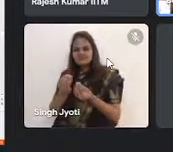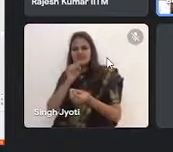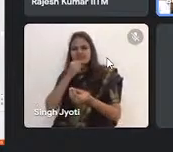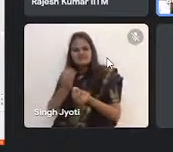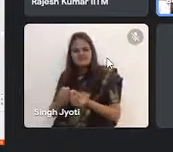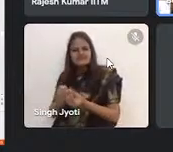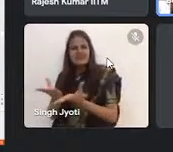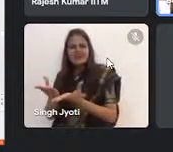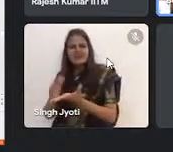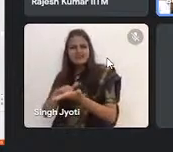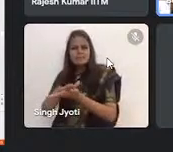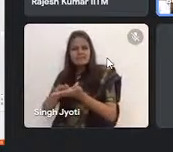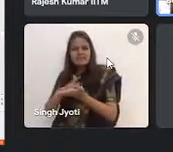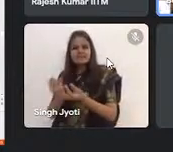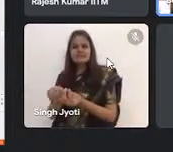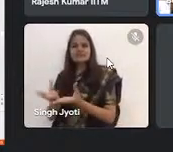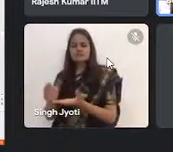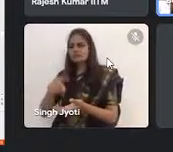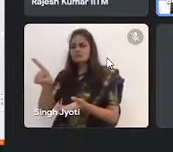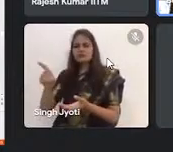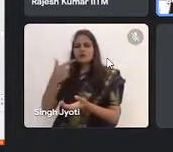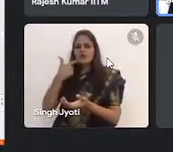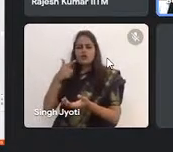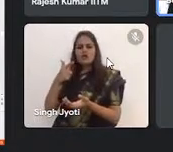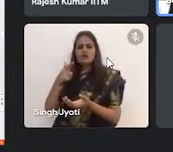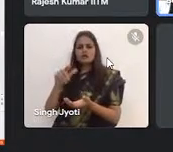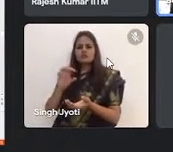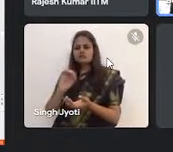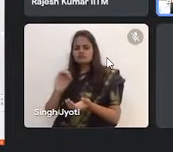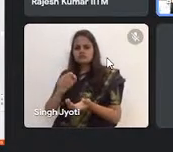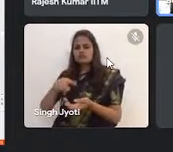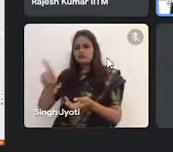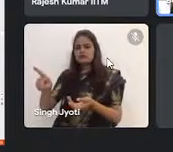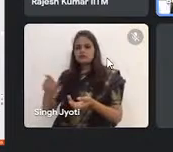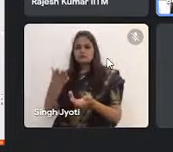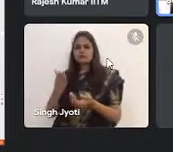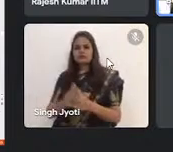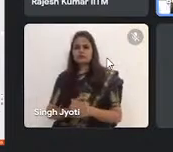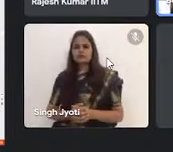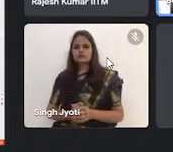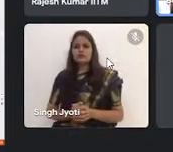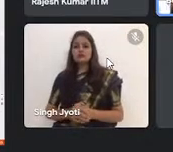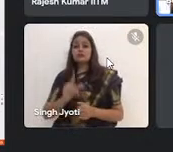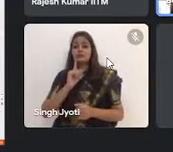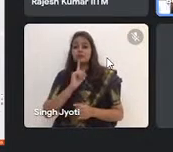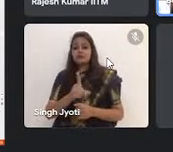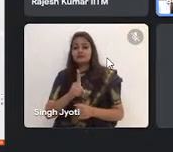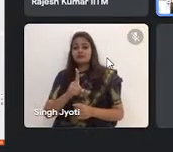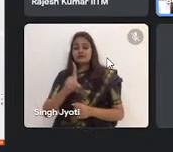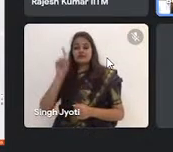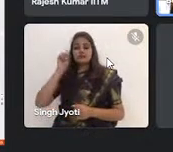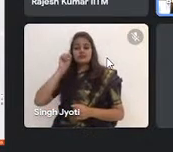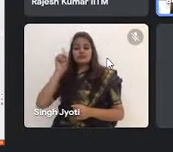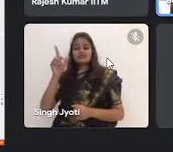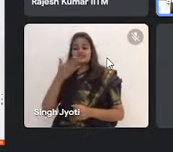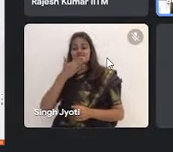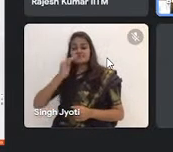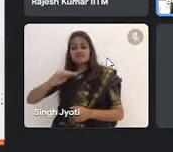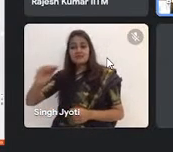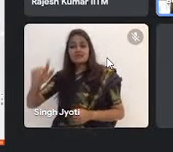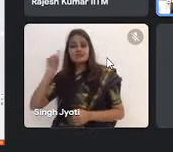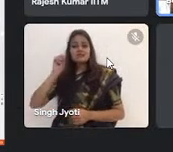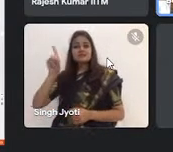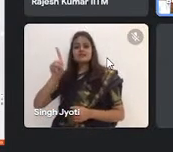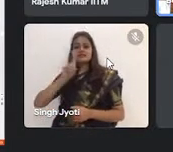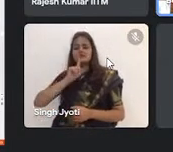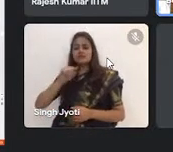not being attended to, and deaf children need language and communicative input of all